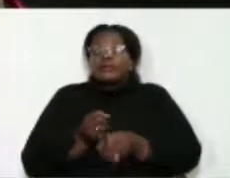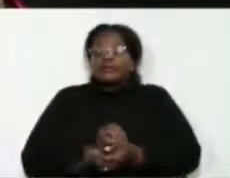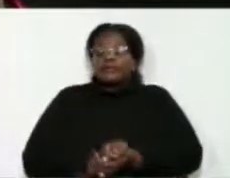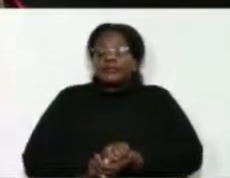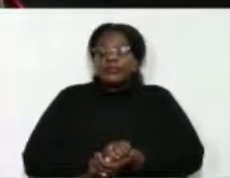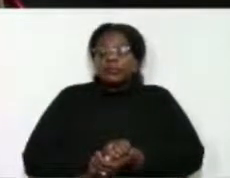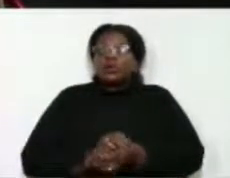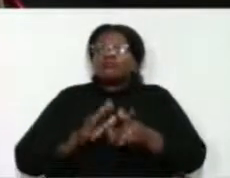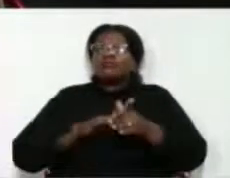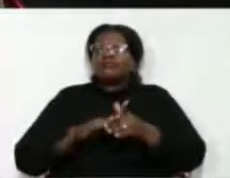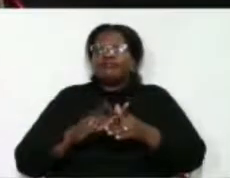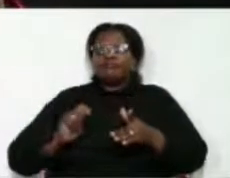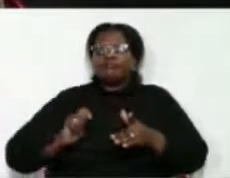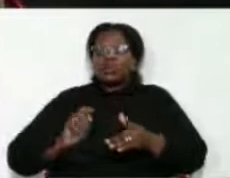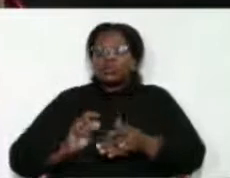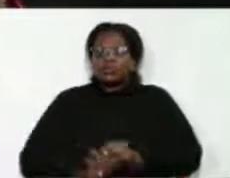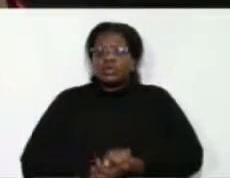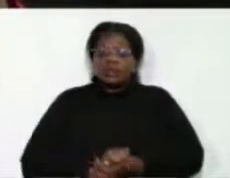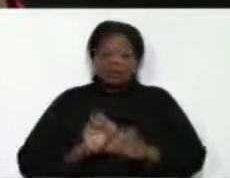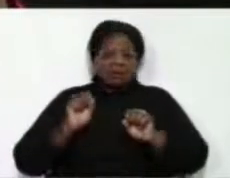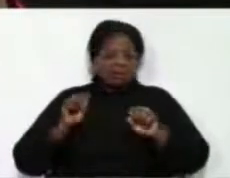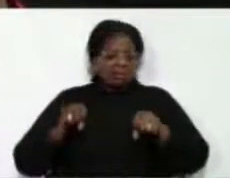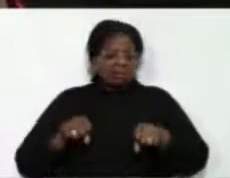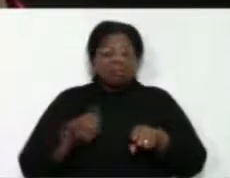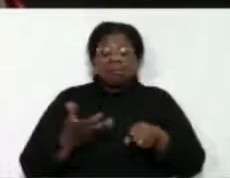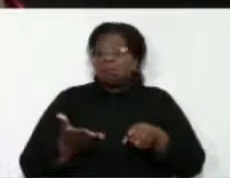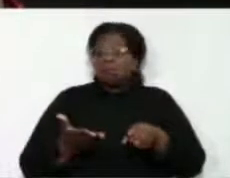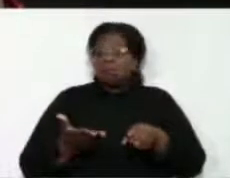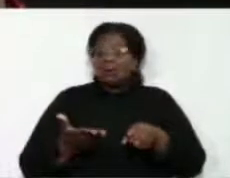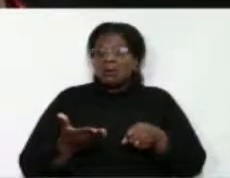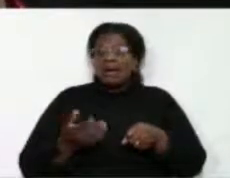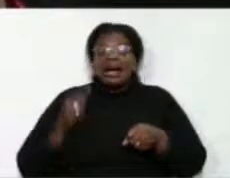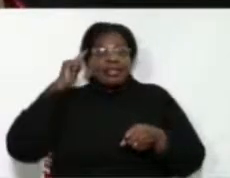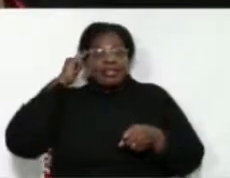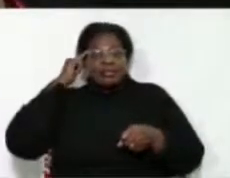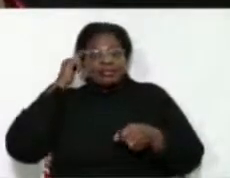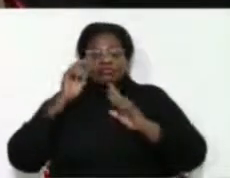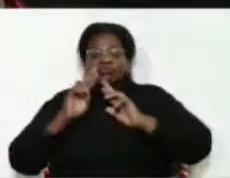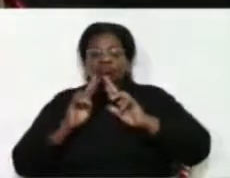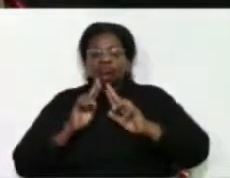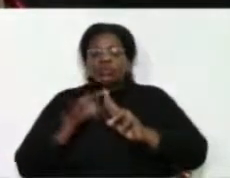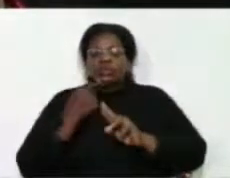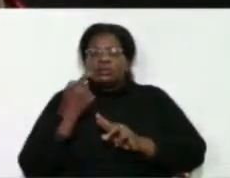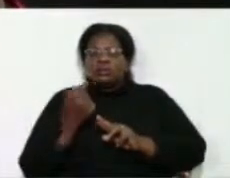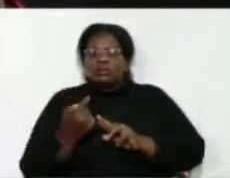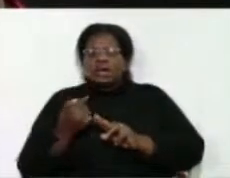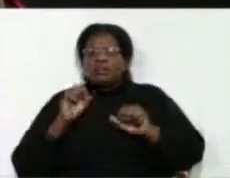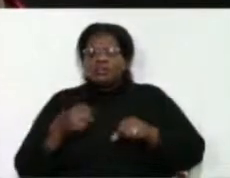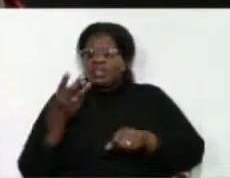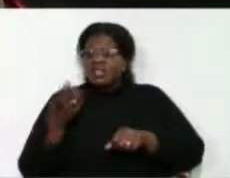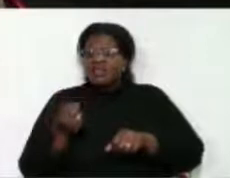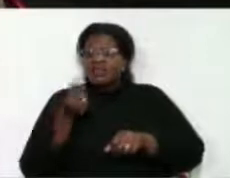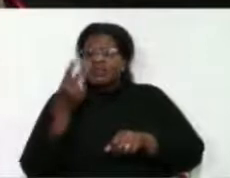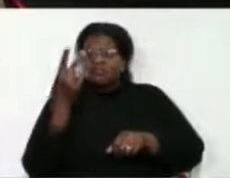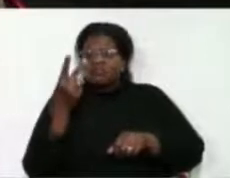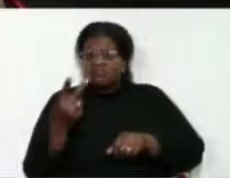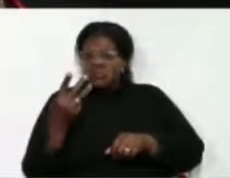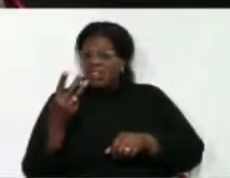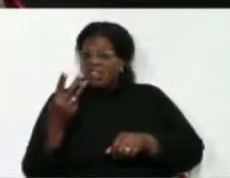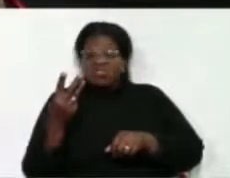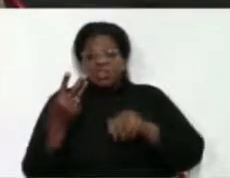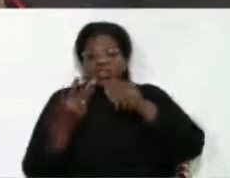trust? I think it's either you have to talk it out yourself, but then you need a mediator of some sort, whether it's a professional mediator or